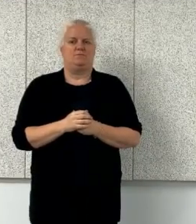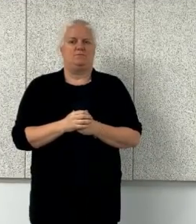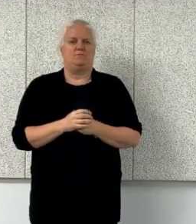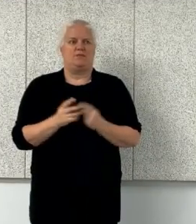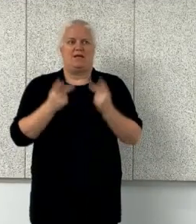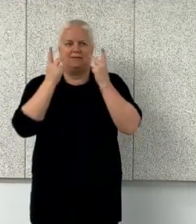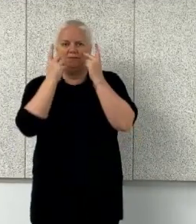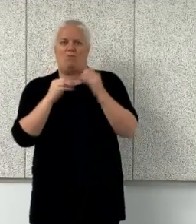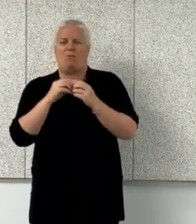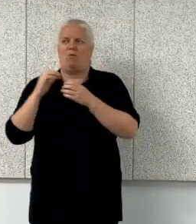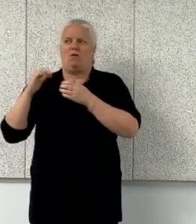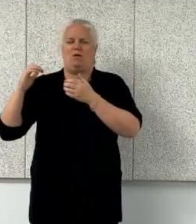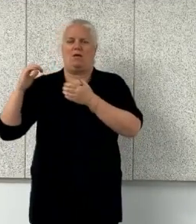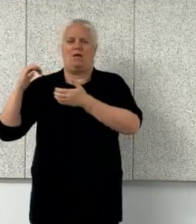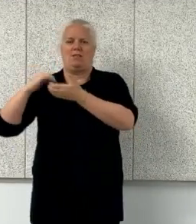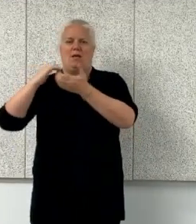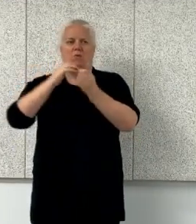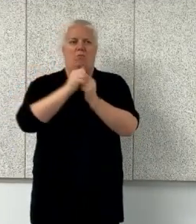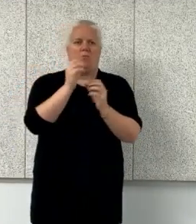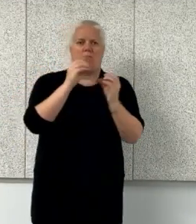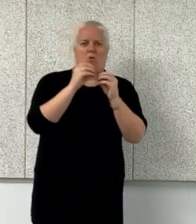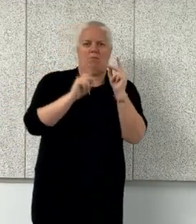I am about that. Thanks.